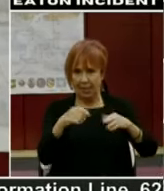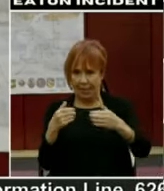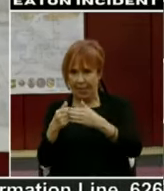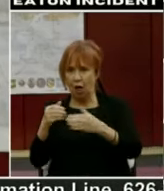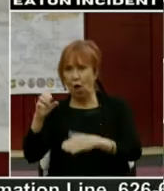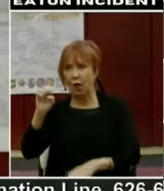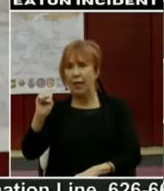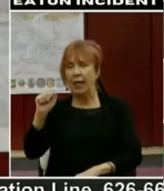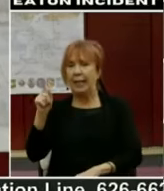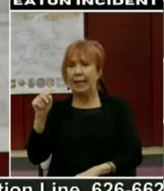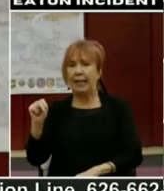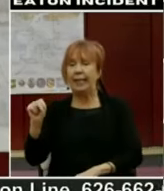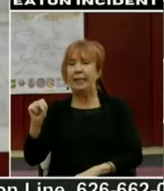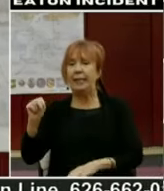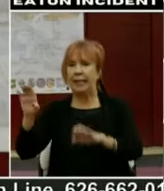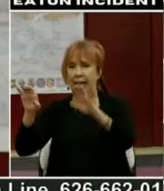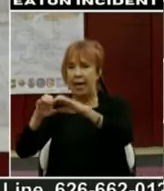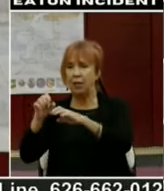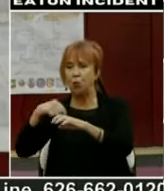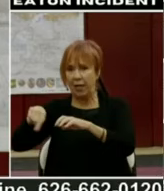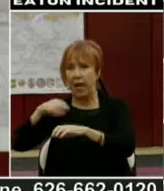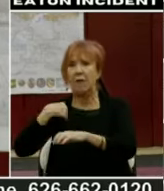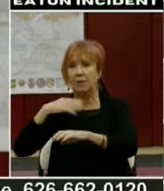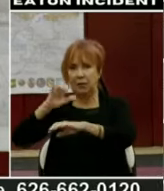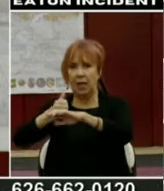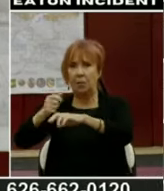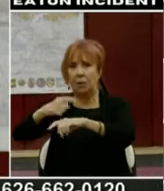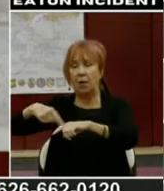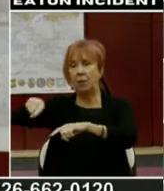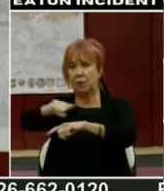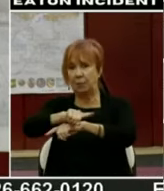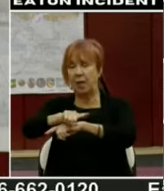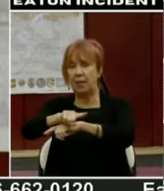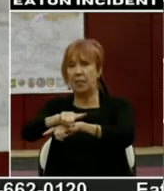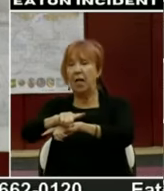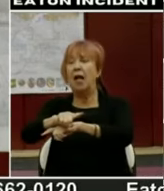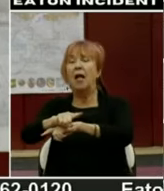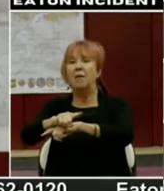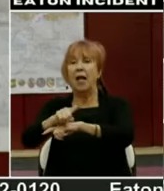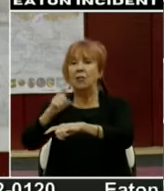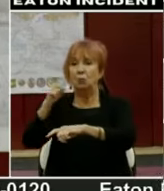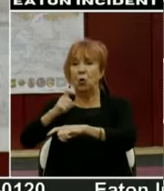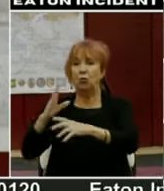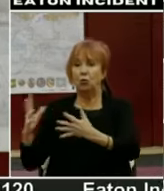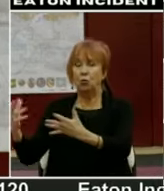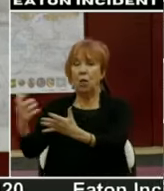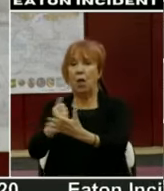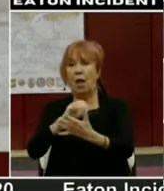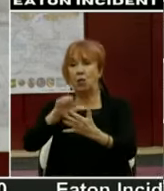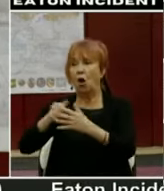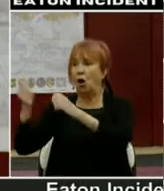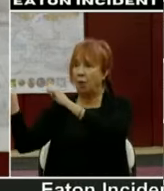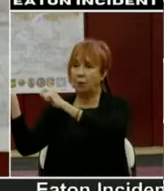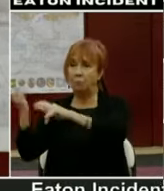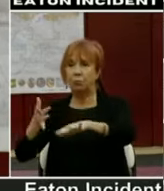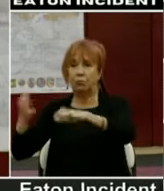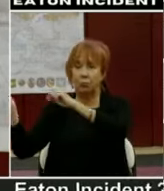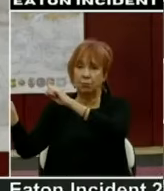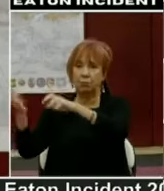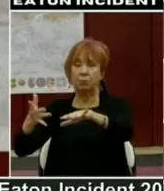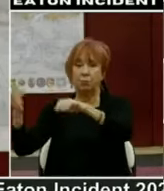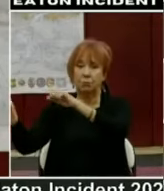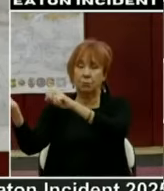that we're free from debris or flood hazard. And in fact, we're currently analyzing in coordination with CAL FIRE, as was stated.